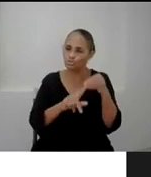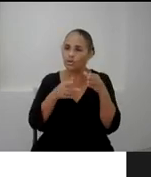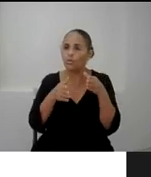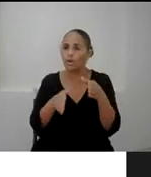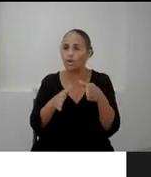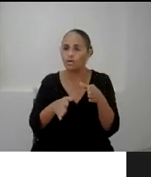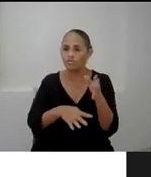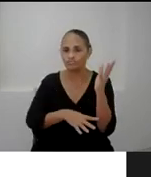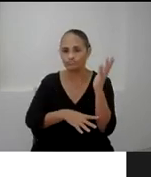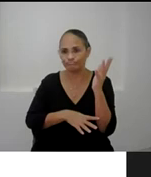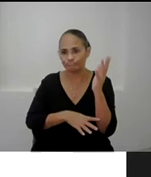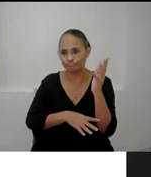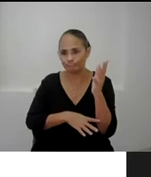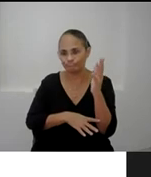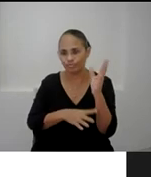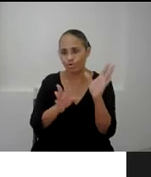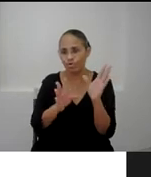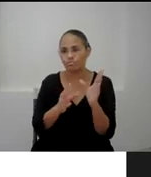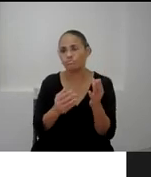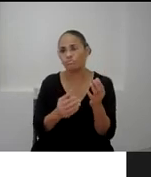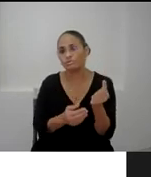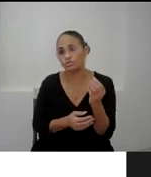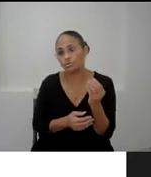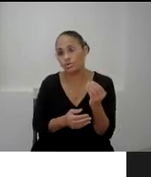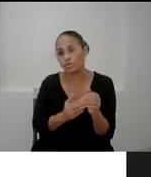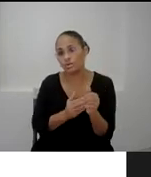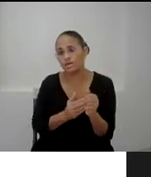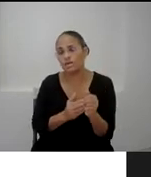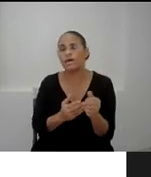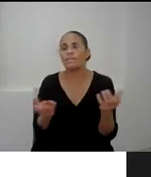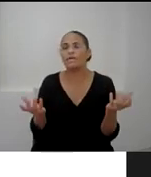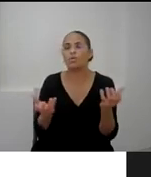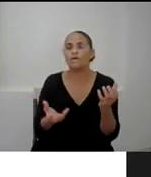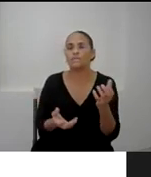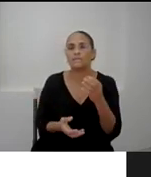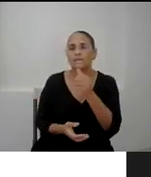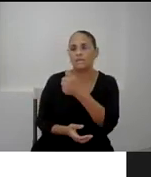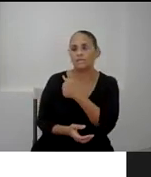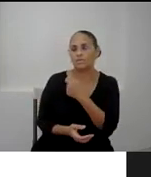across. And this again was something that Elisa was talking about an hour ago.